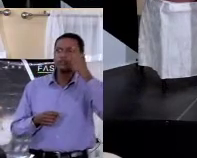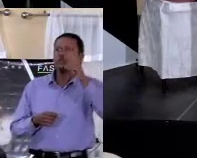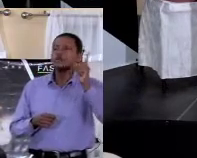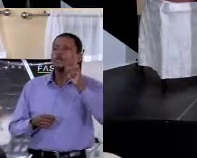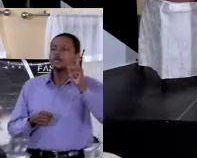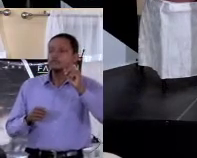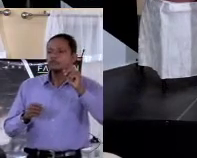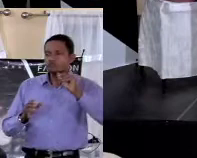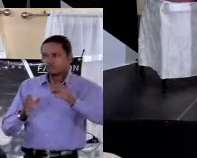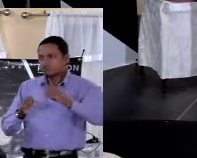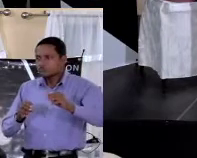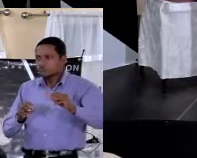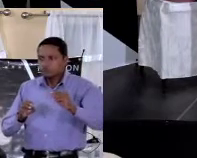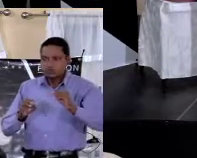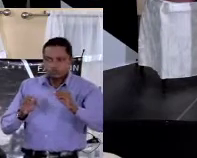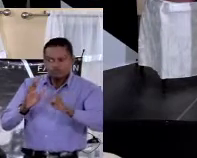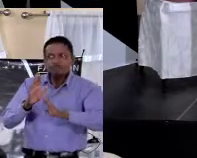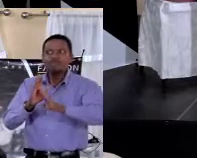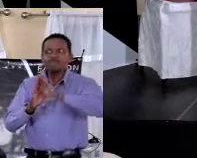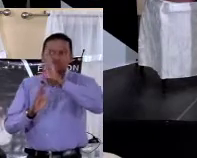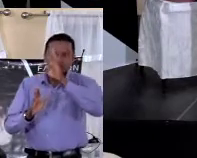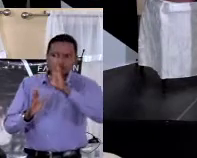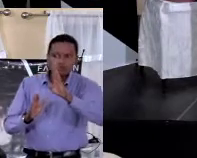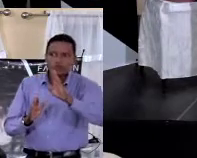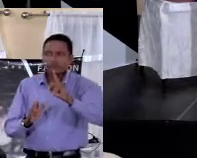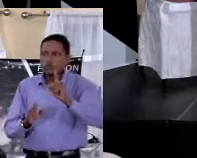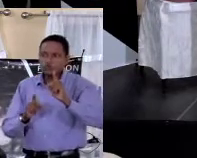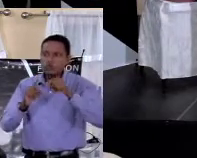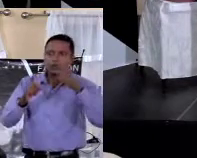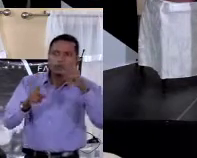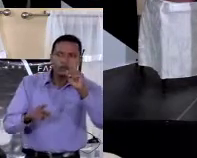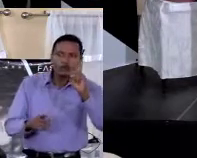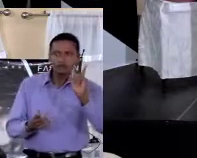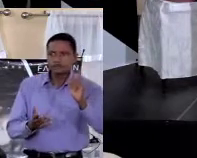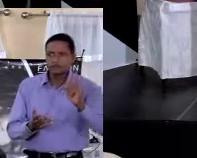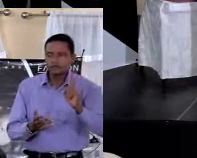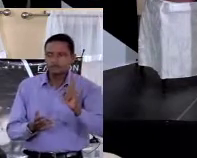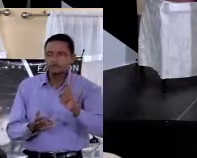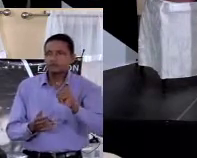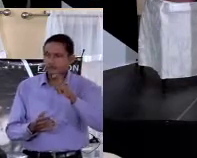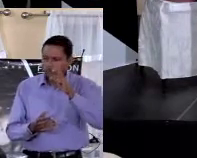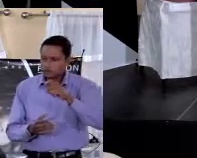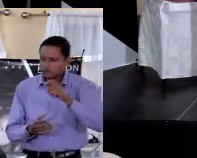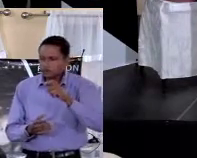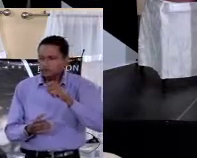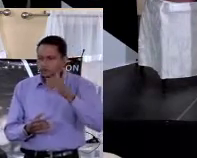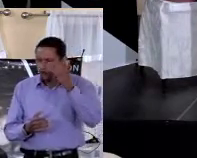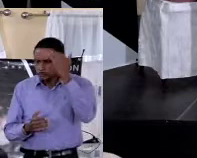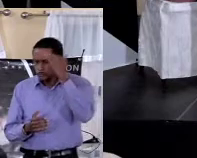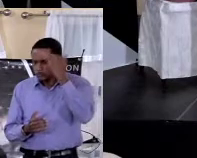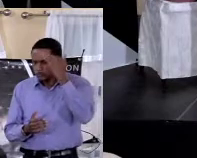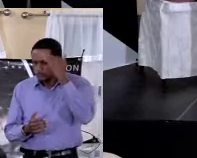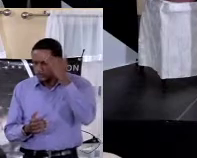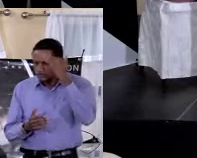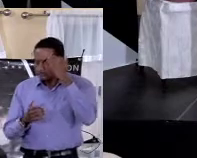your brand and go in that direction. And in so doing, identify the factors in that trajectory that affect your brand